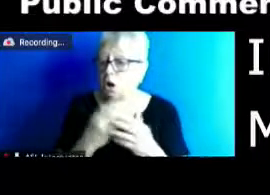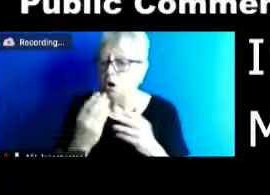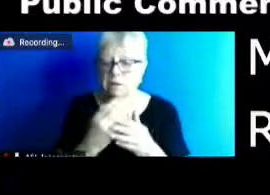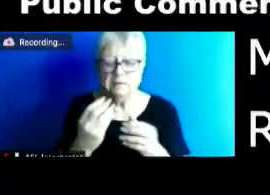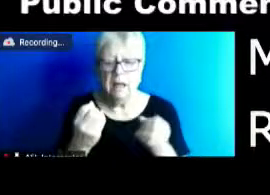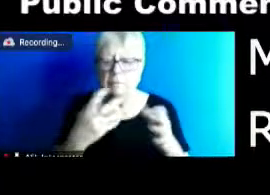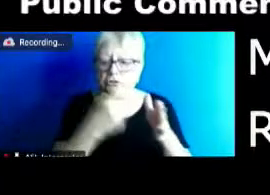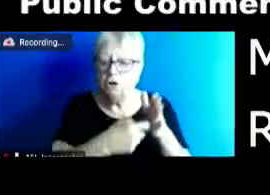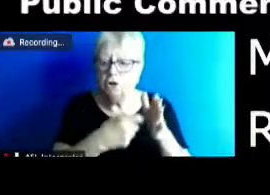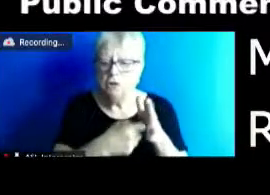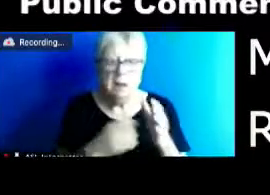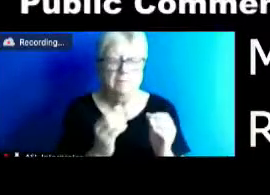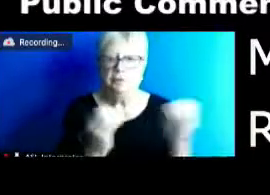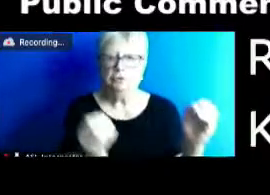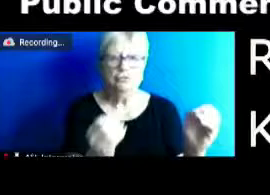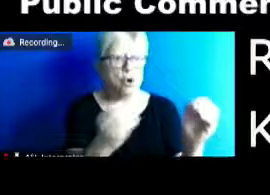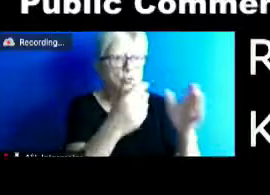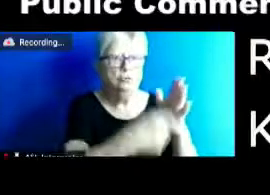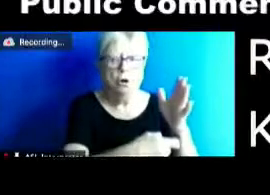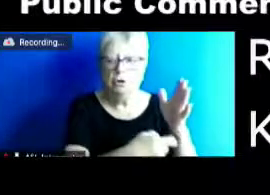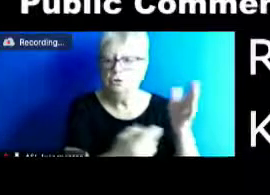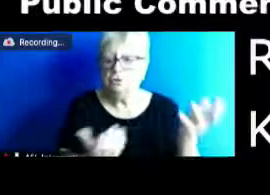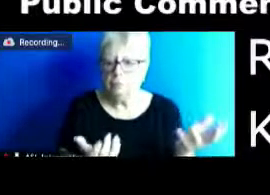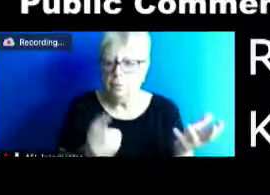no charges. That was one of the issues.